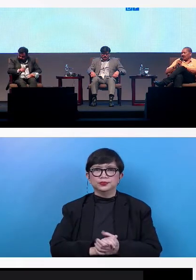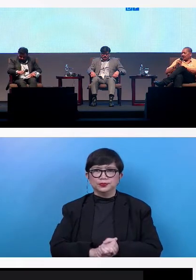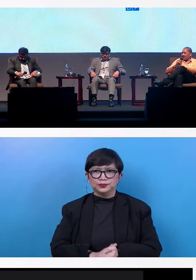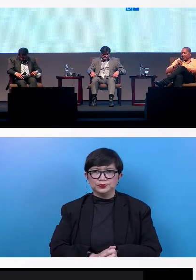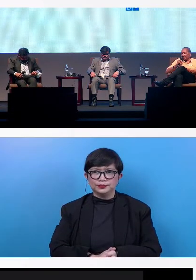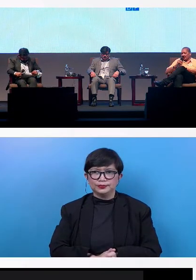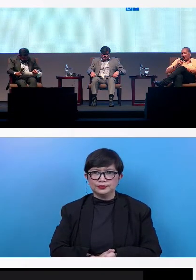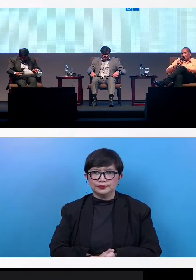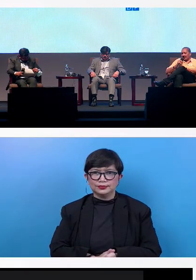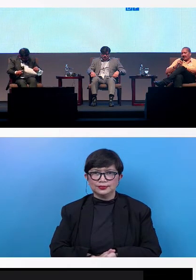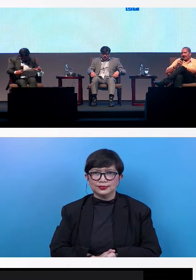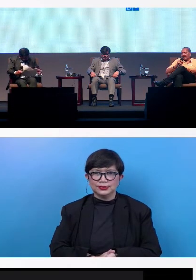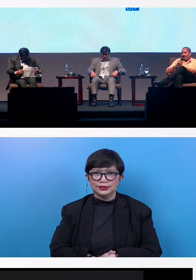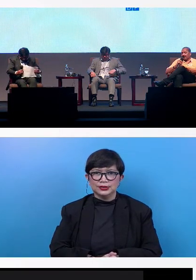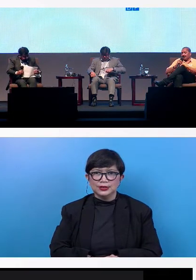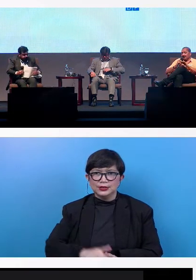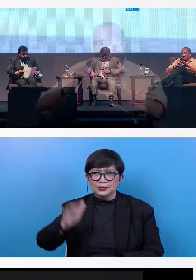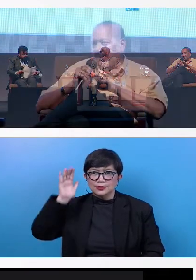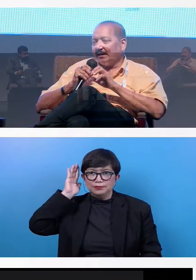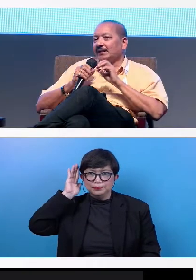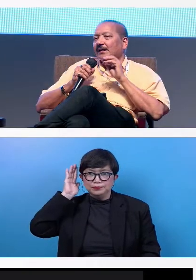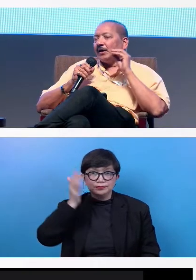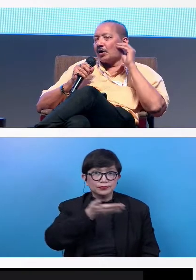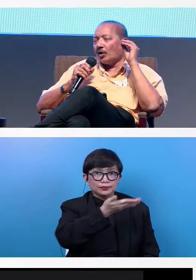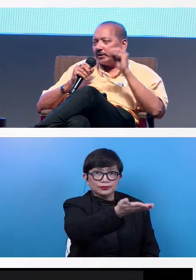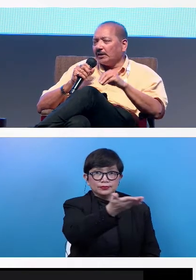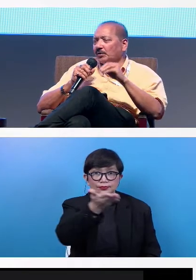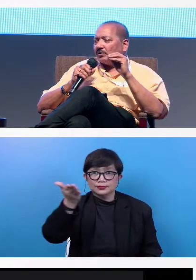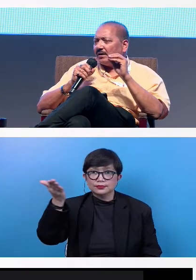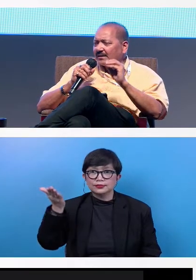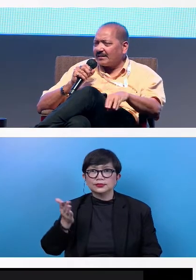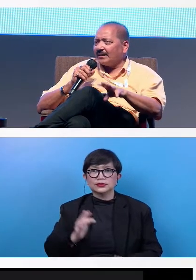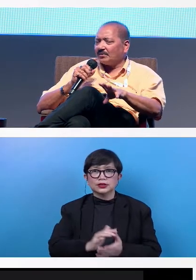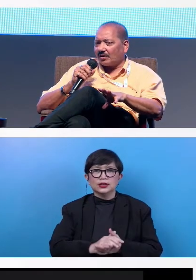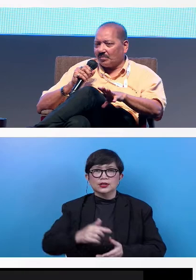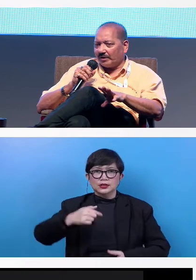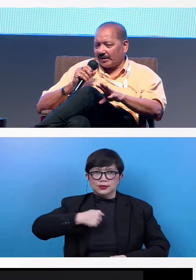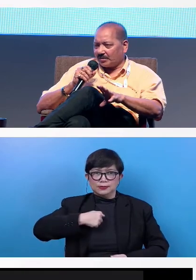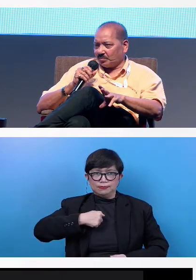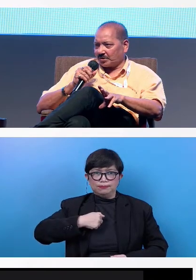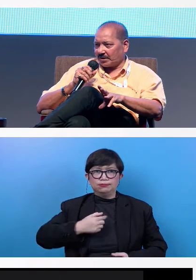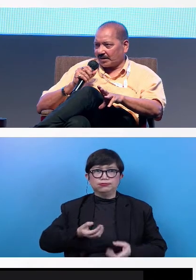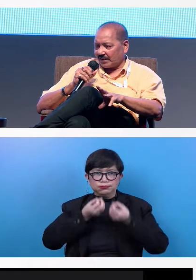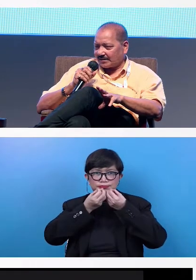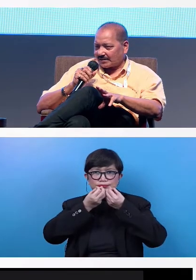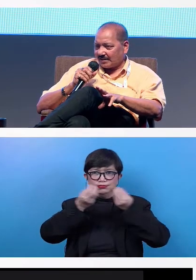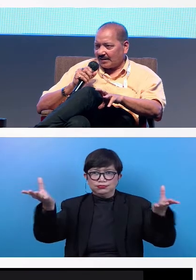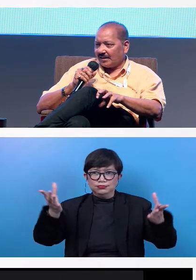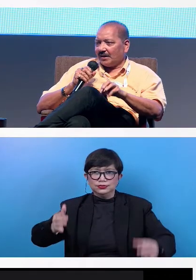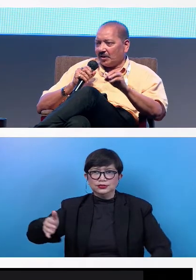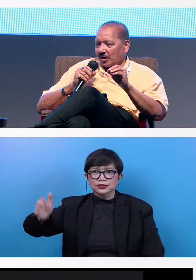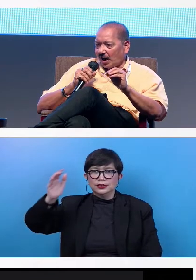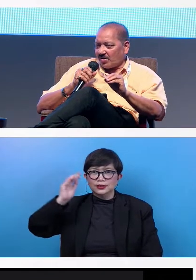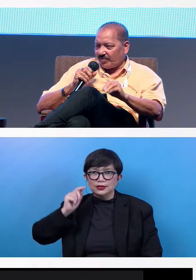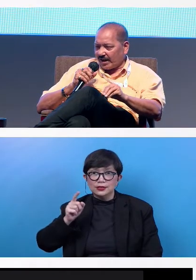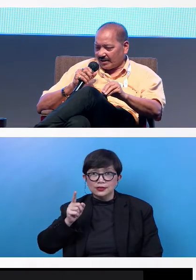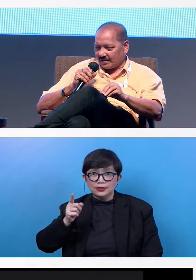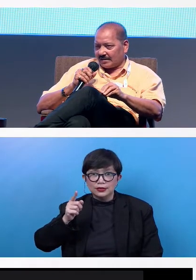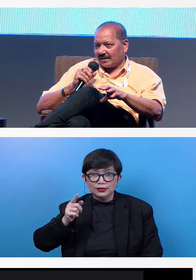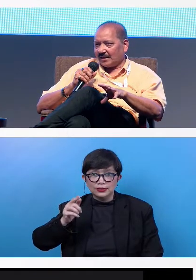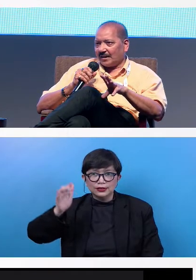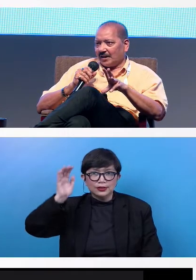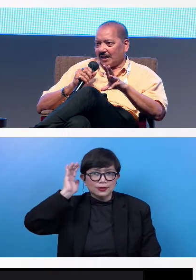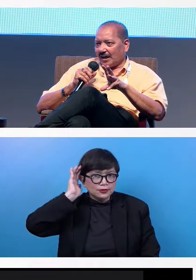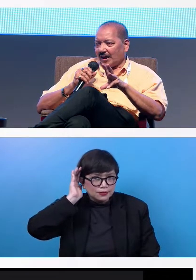Listening to all of you, I would actually say continue to listen to the communities most at risk,